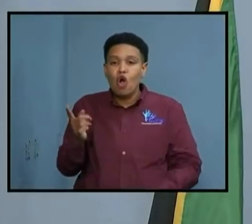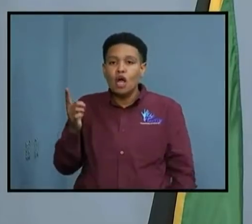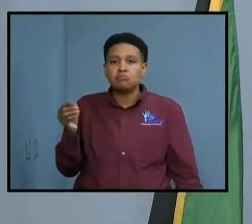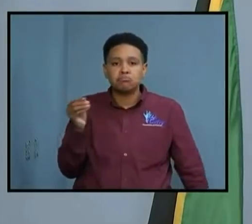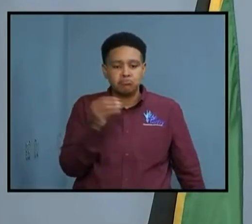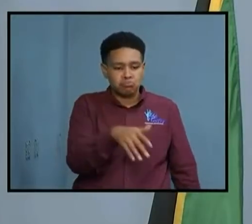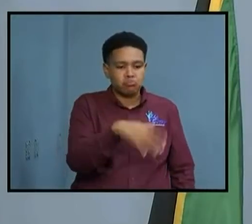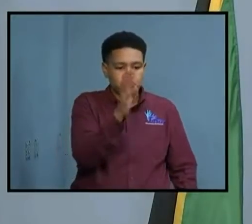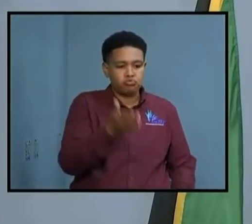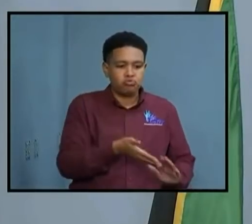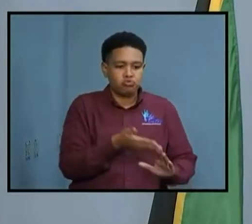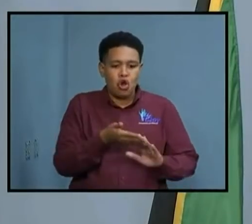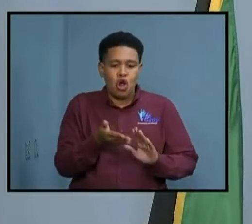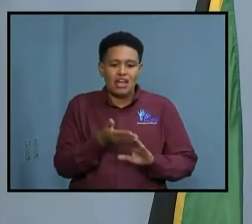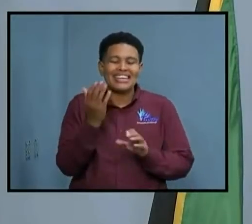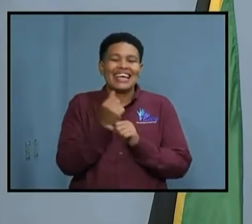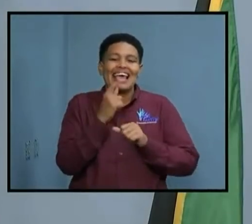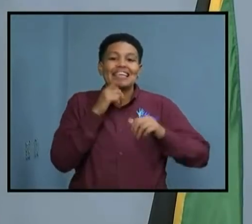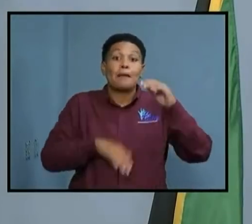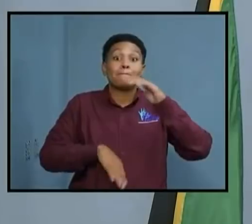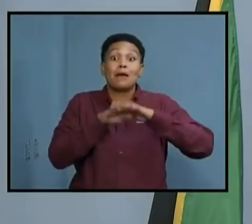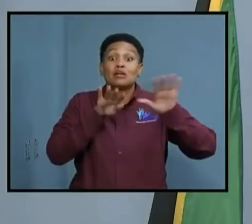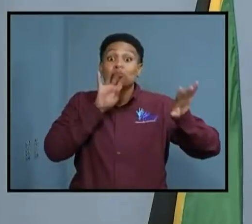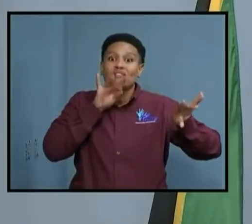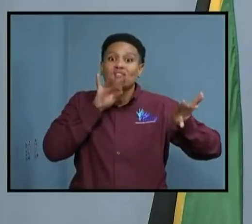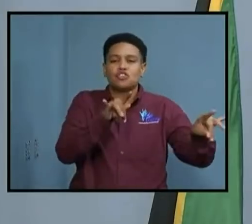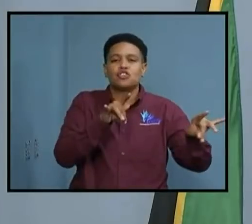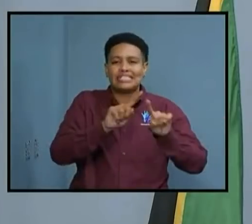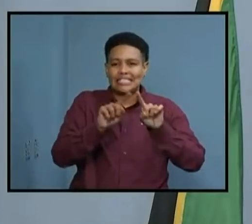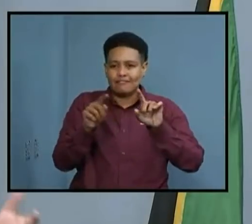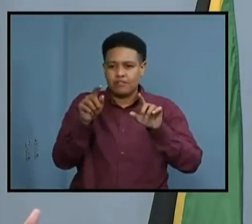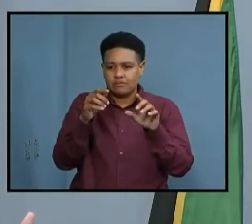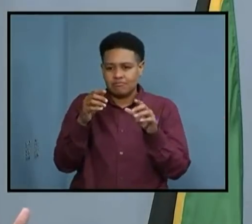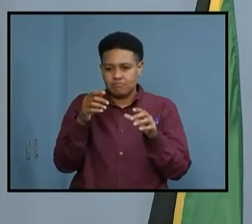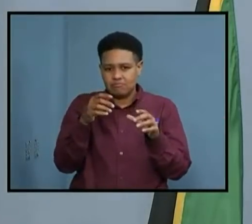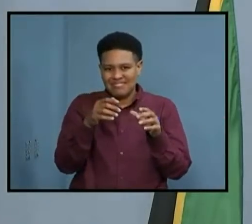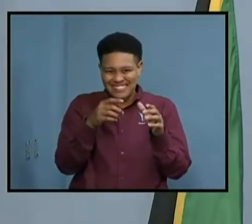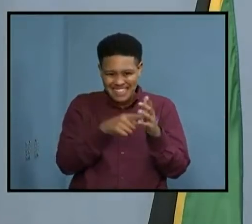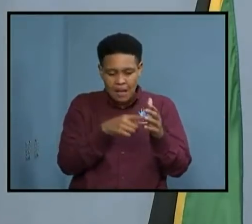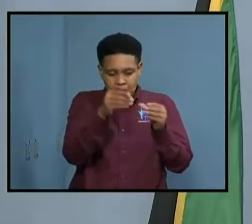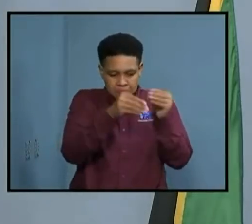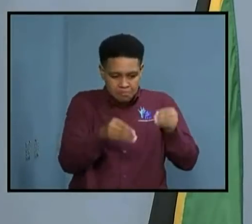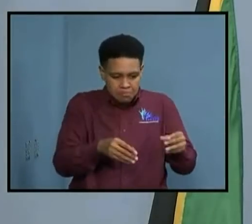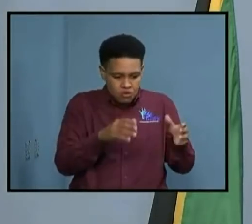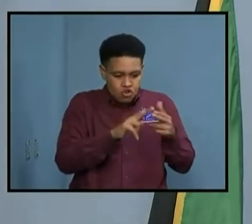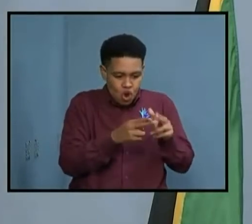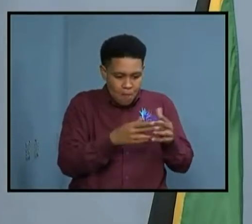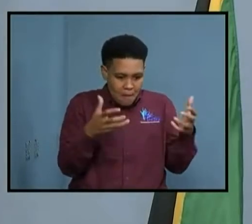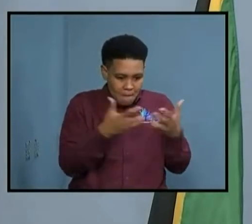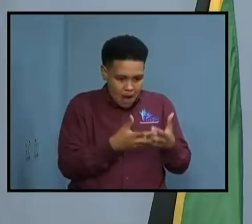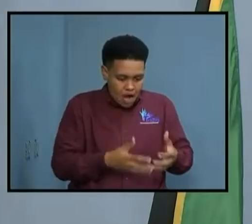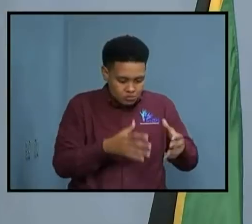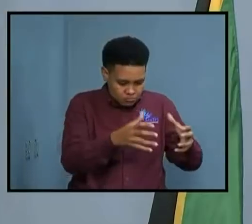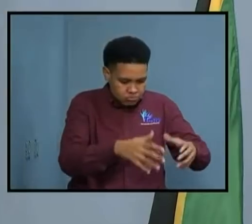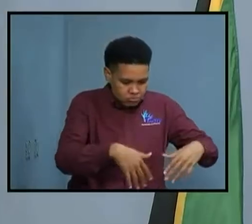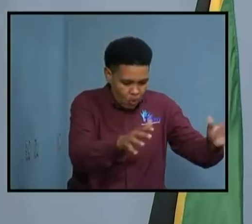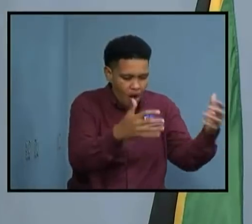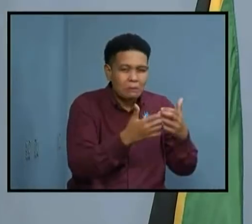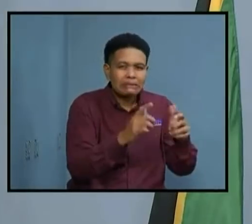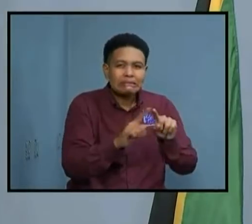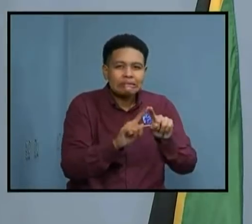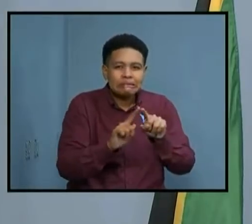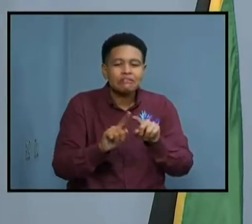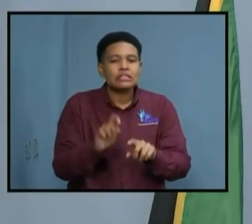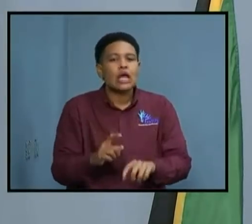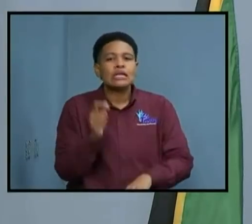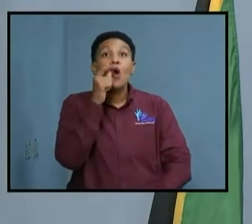particular sample to get the maximum efficiency. So you have to have the numbers in order to run. And there are other things that goes into